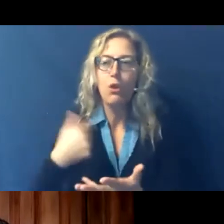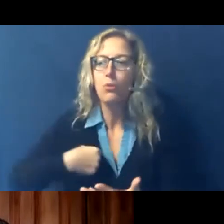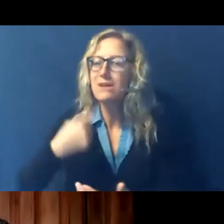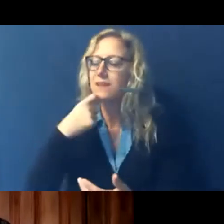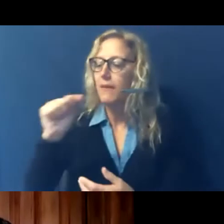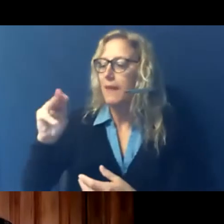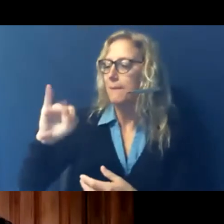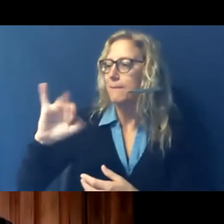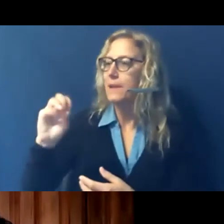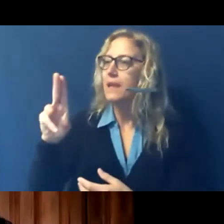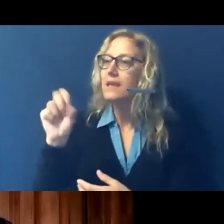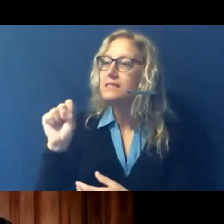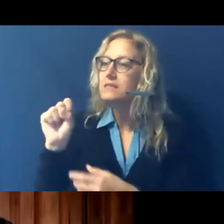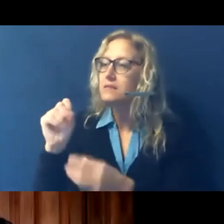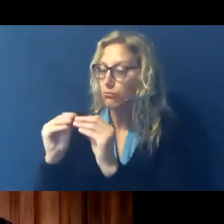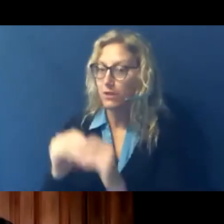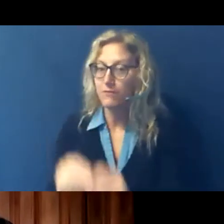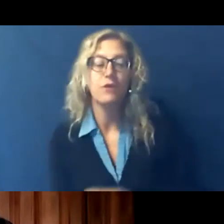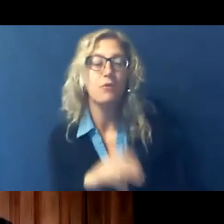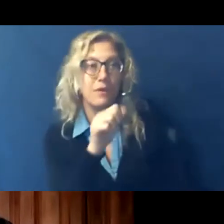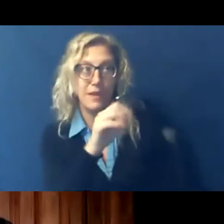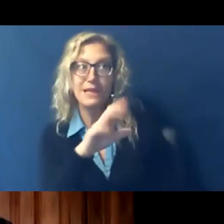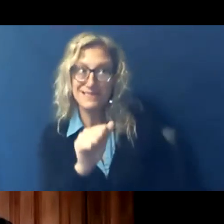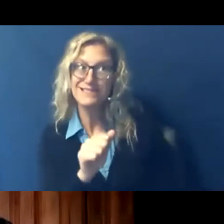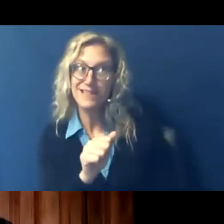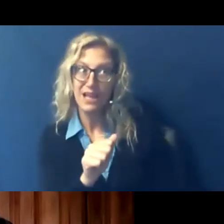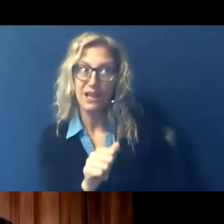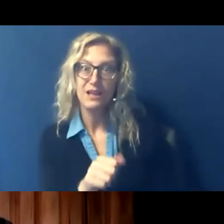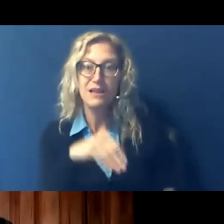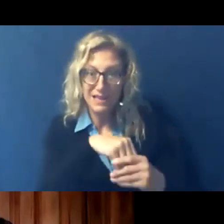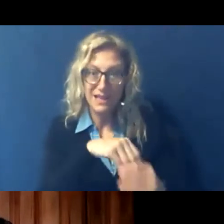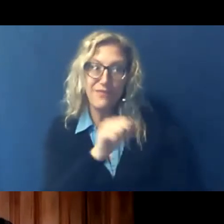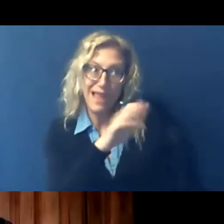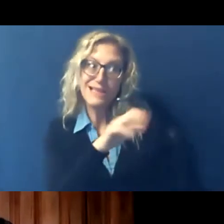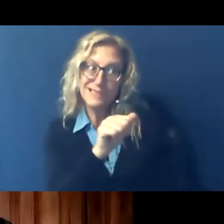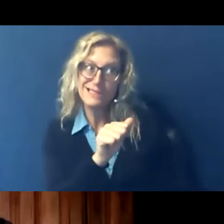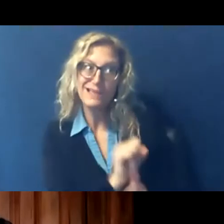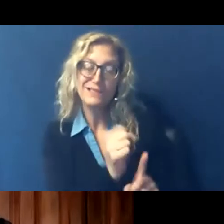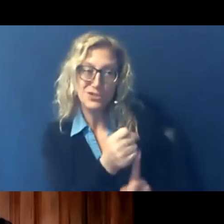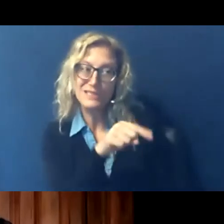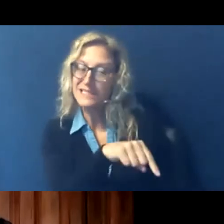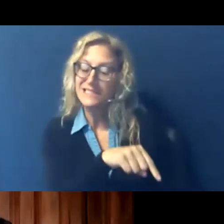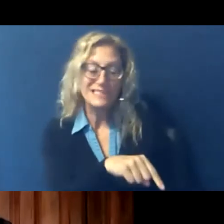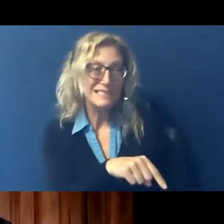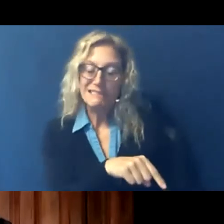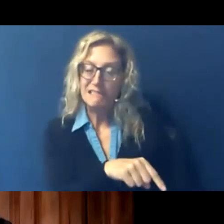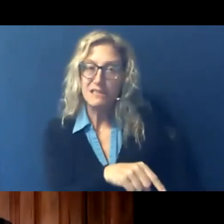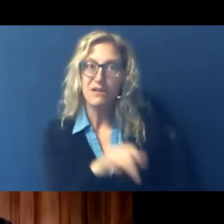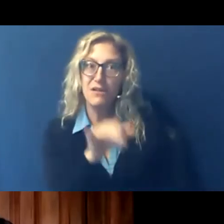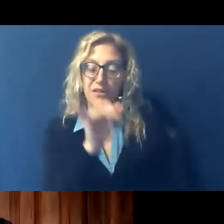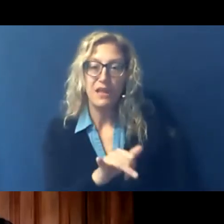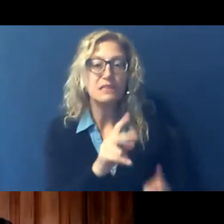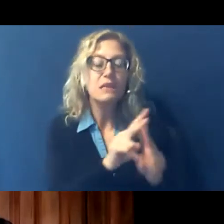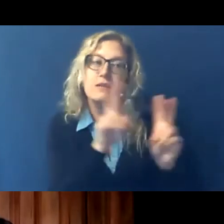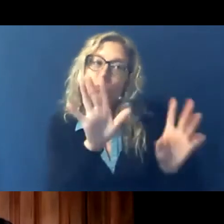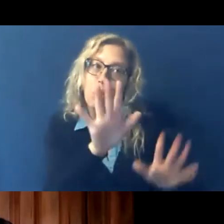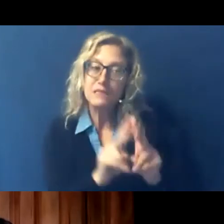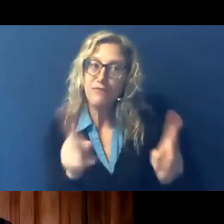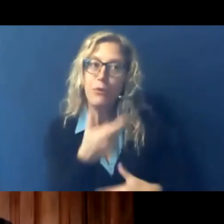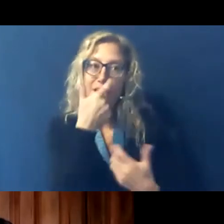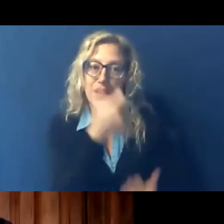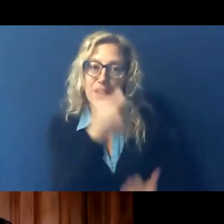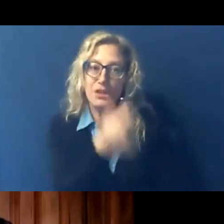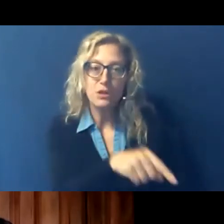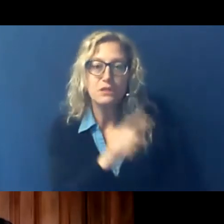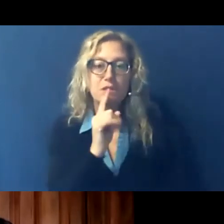that case? I think the ACA is at stake in the ACA case in the sense that's certainly what the parties are. It's a very interesting case in the sense it's called,